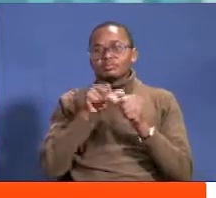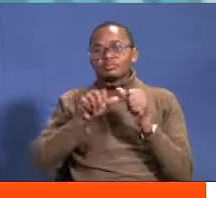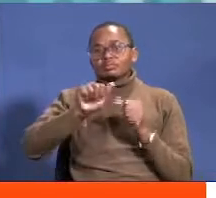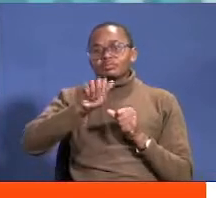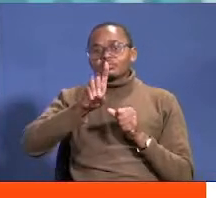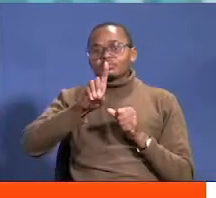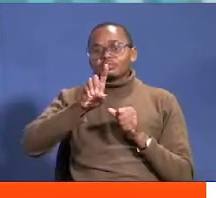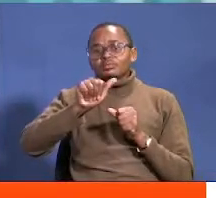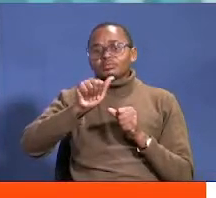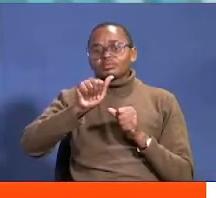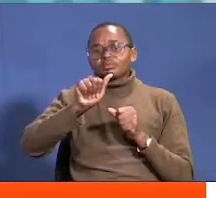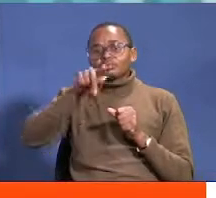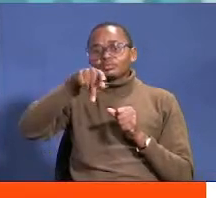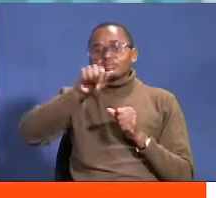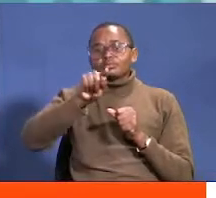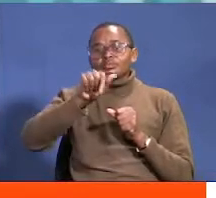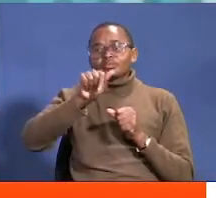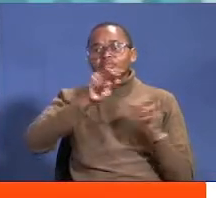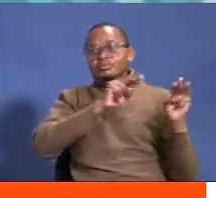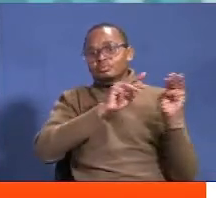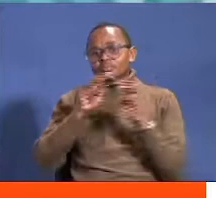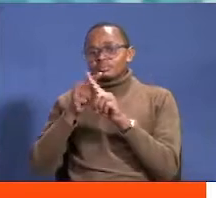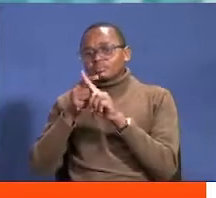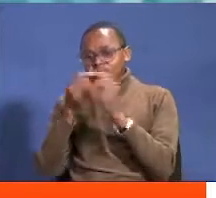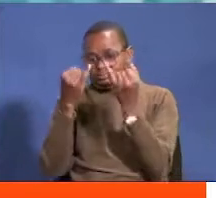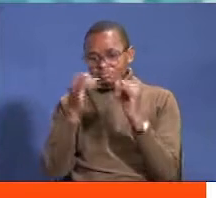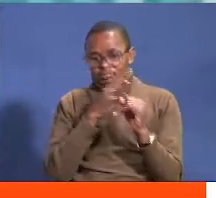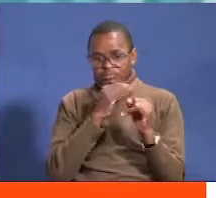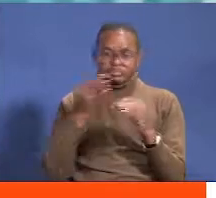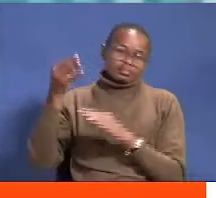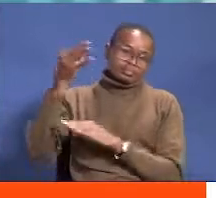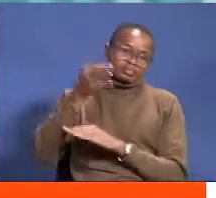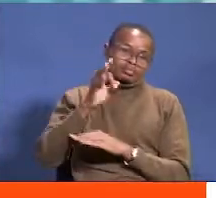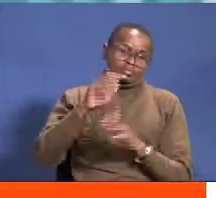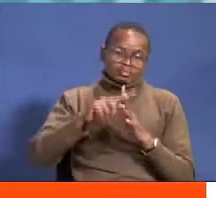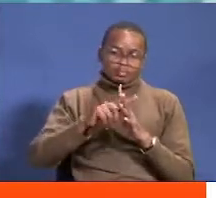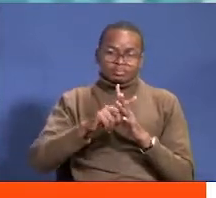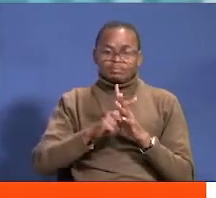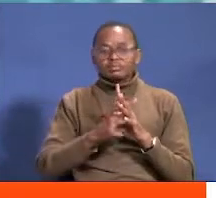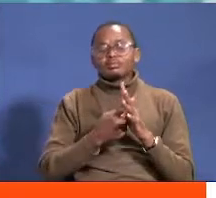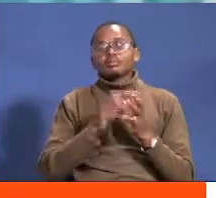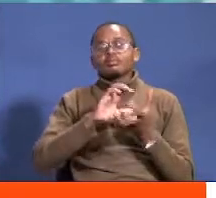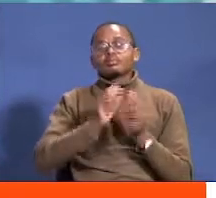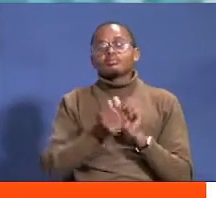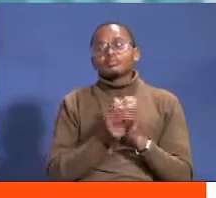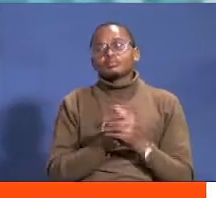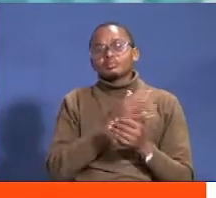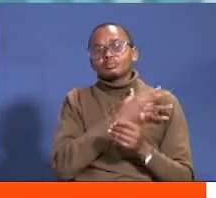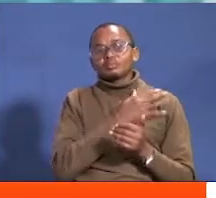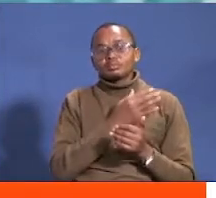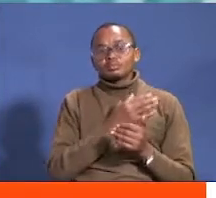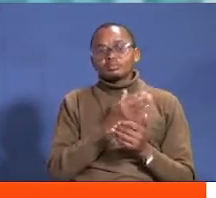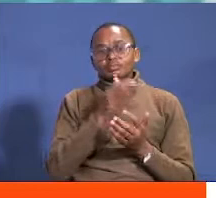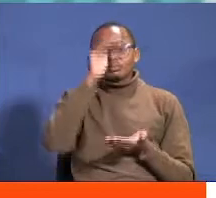adaptation. Adaptation is about, shifting to the current and the future effects of climate change. Right. Yeah, and of